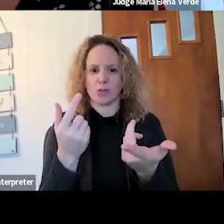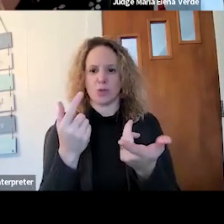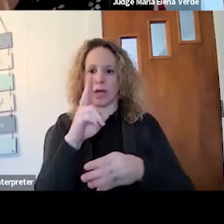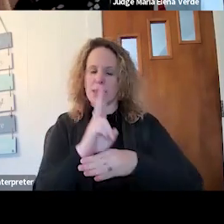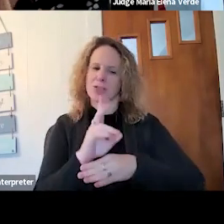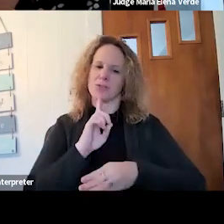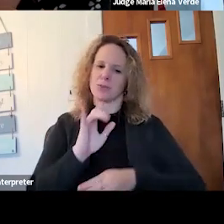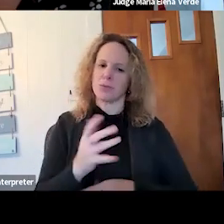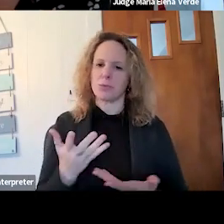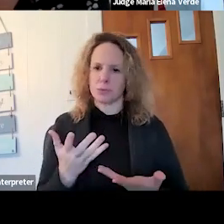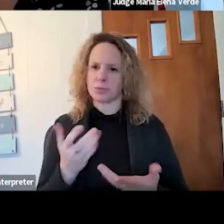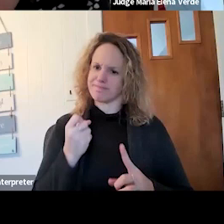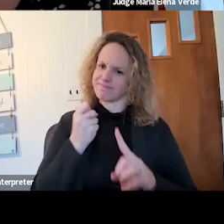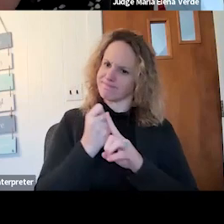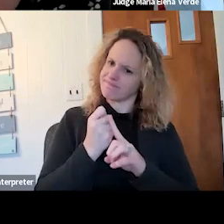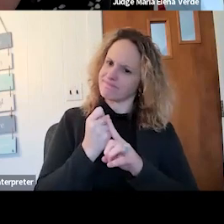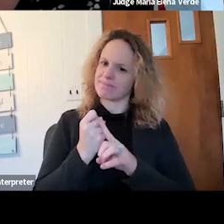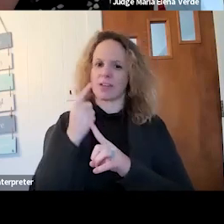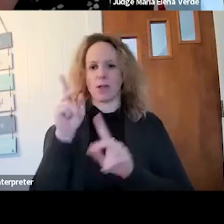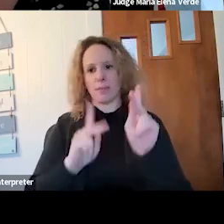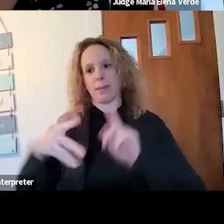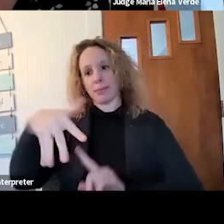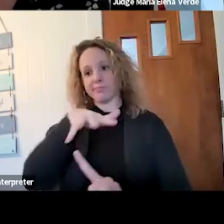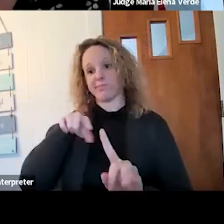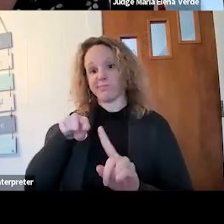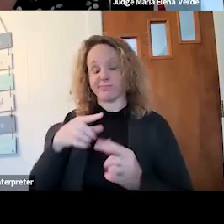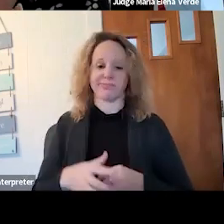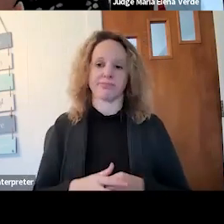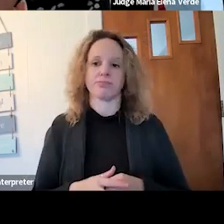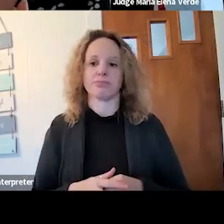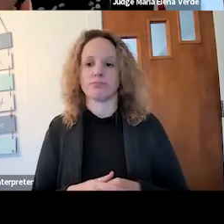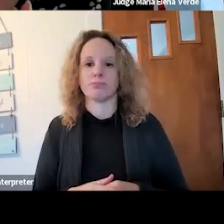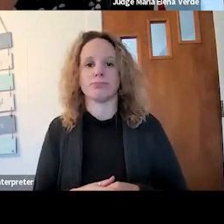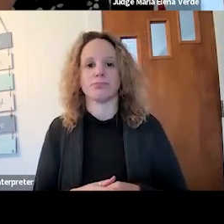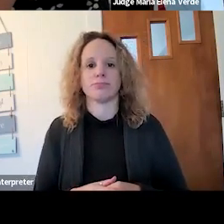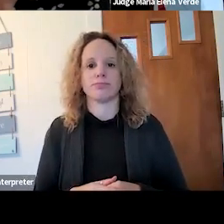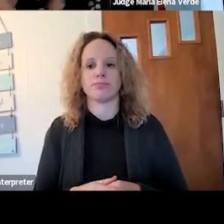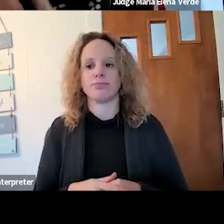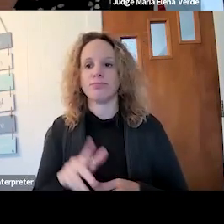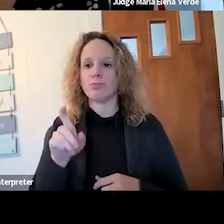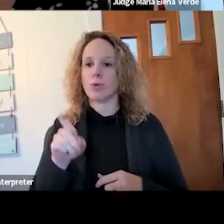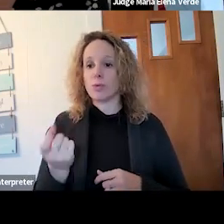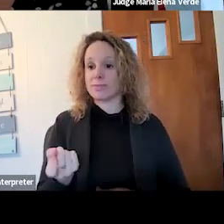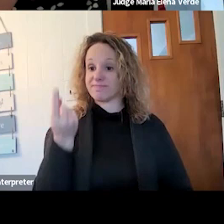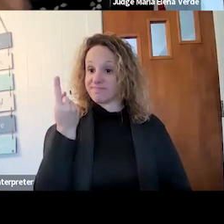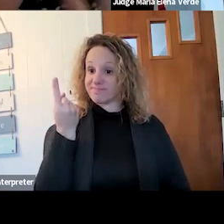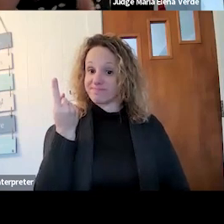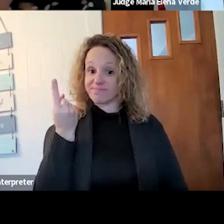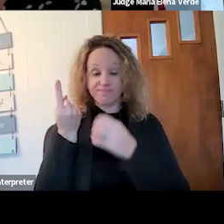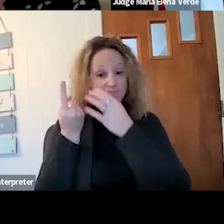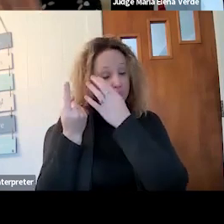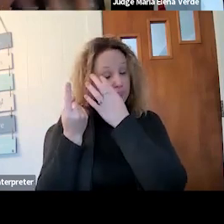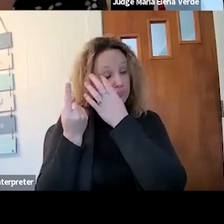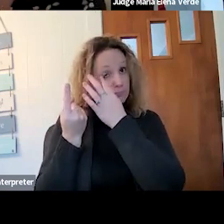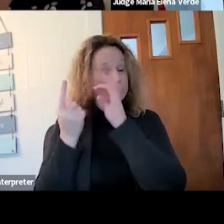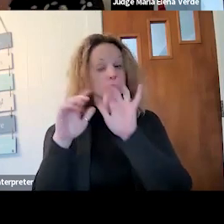really impactful of those around them. And we need to understand how those